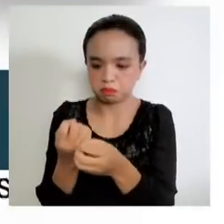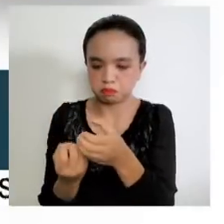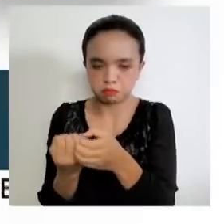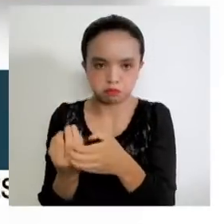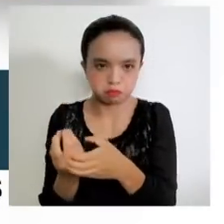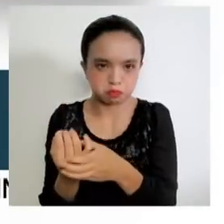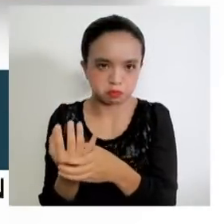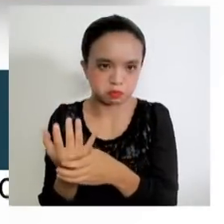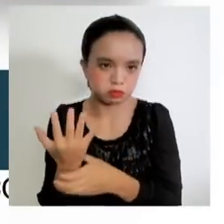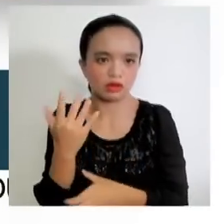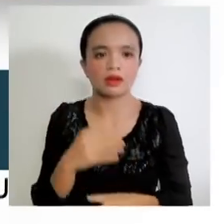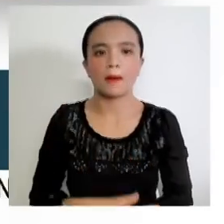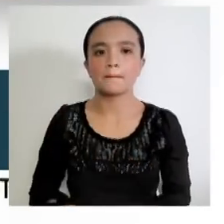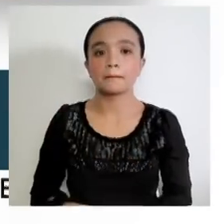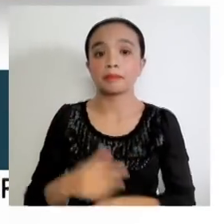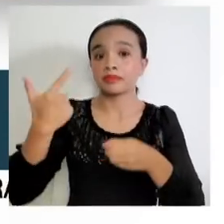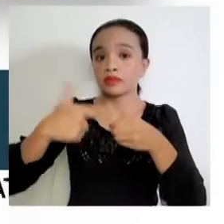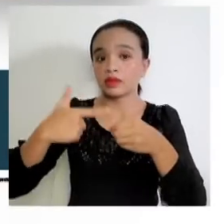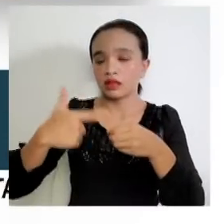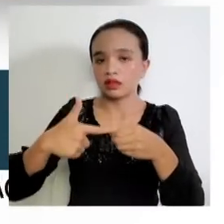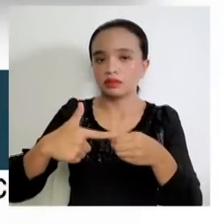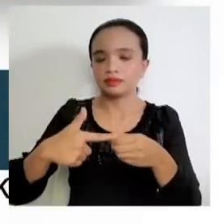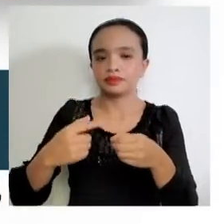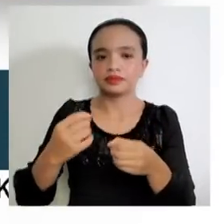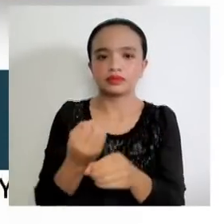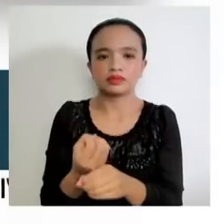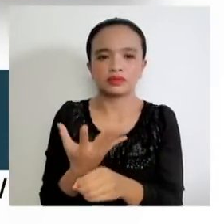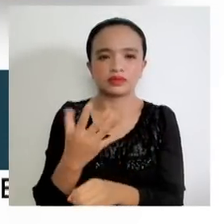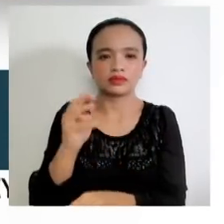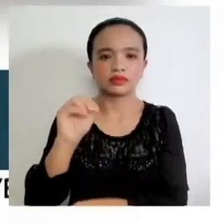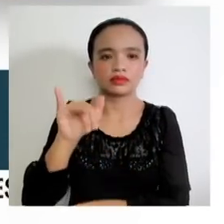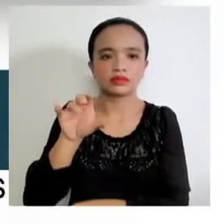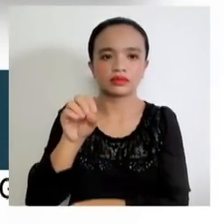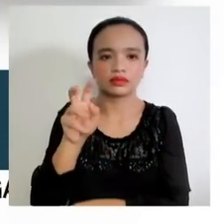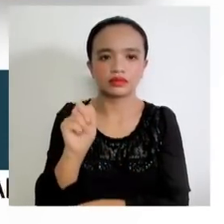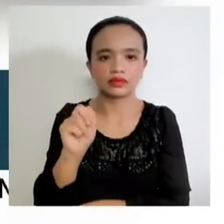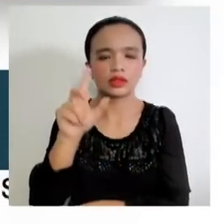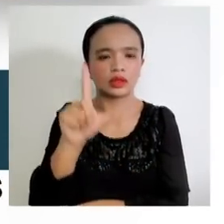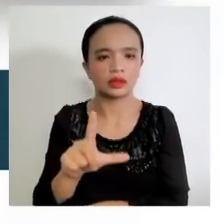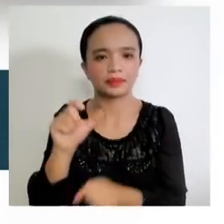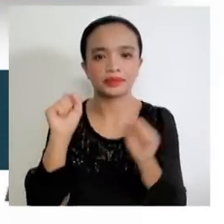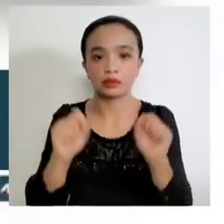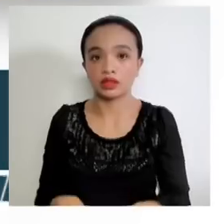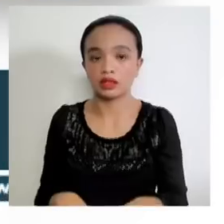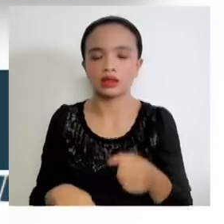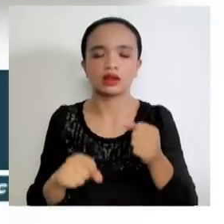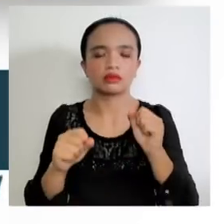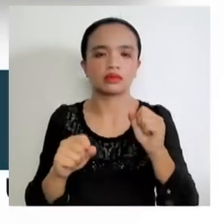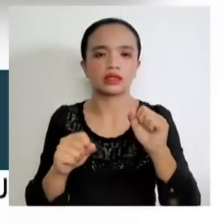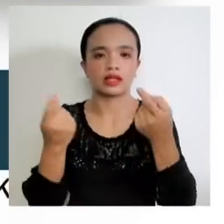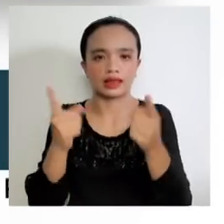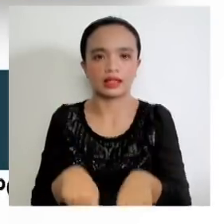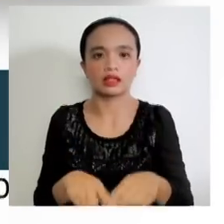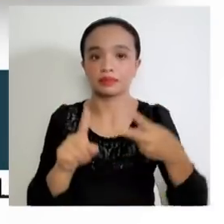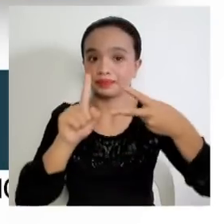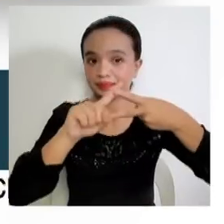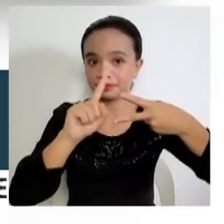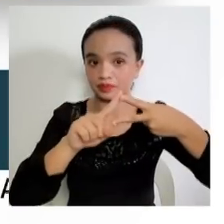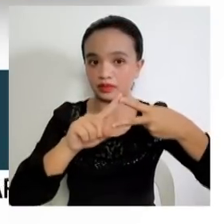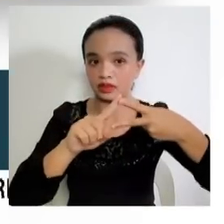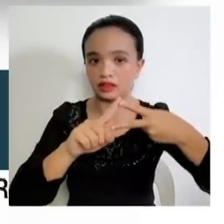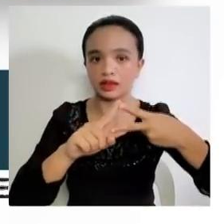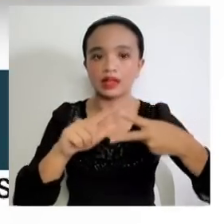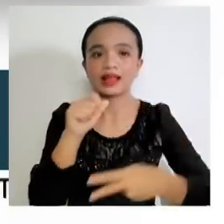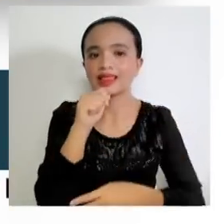The sulfur dioxide is quite low, which could mean two possibilities. One is there is not really that